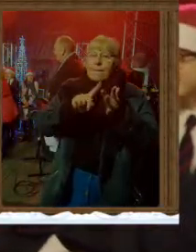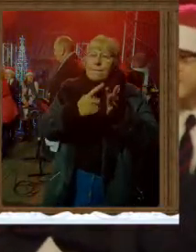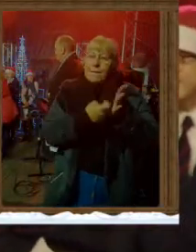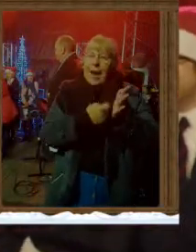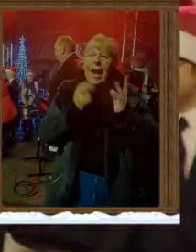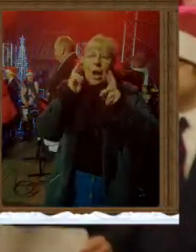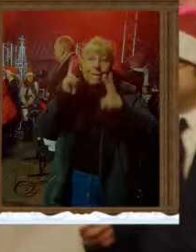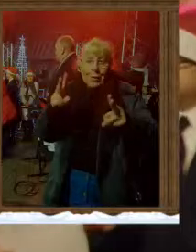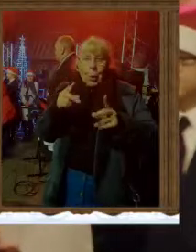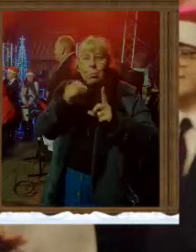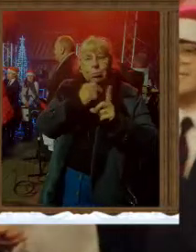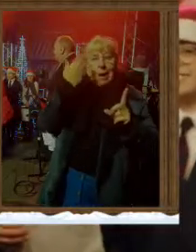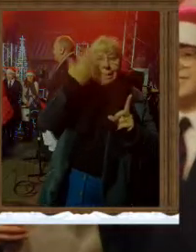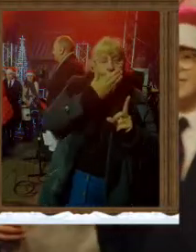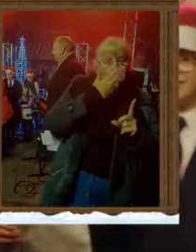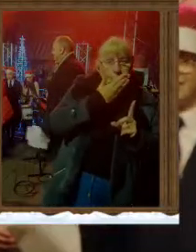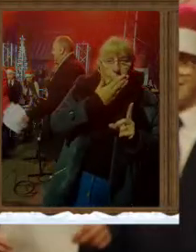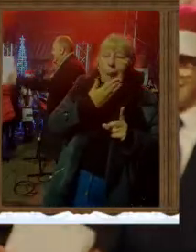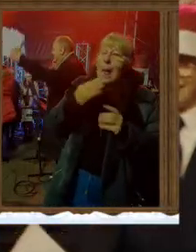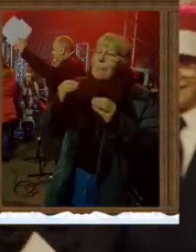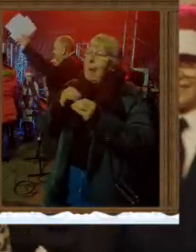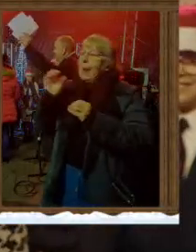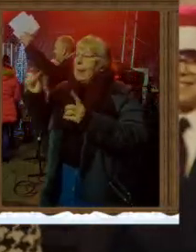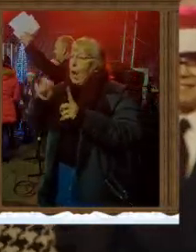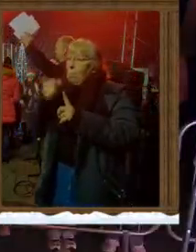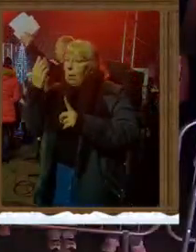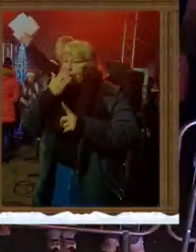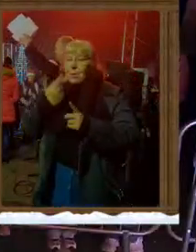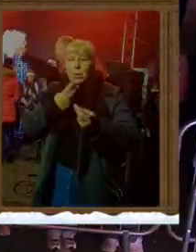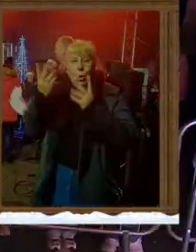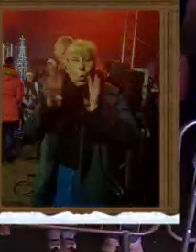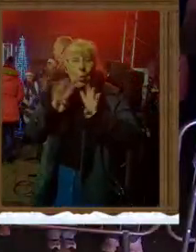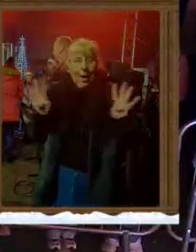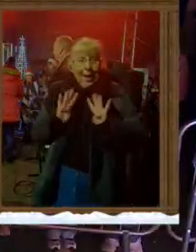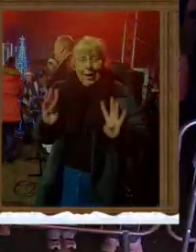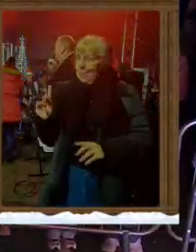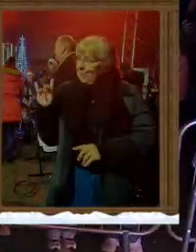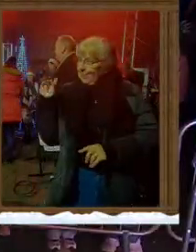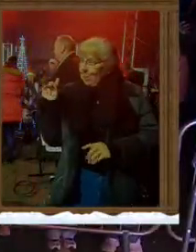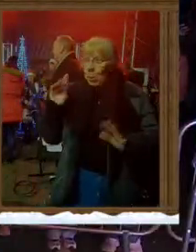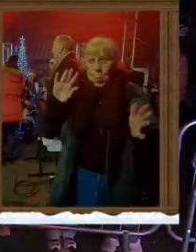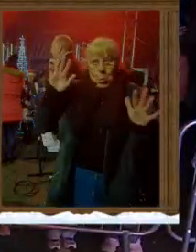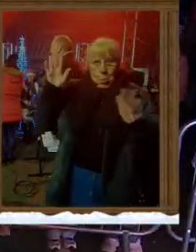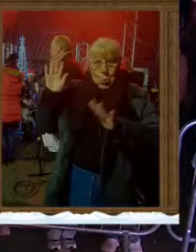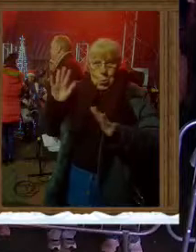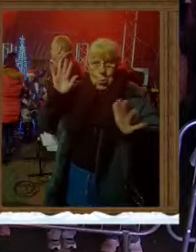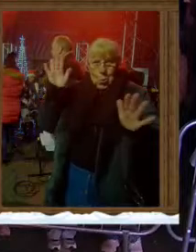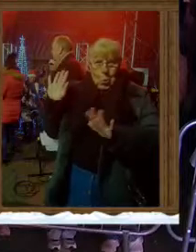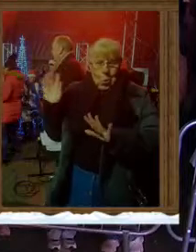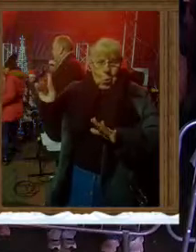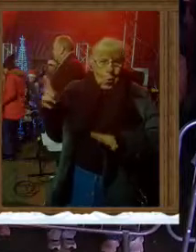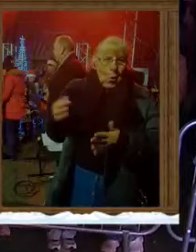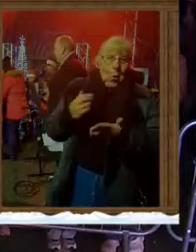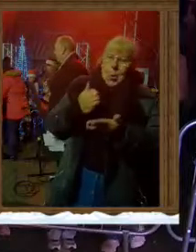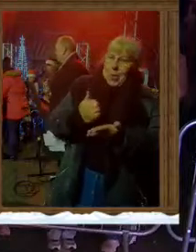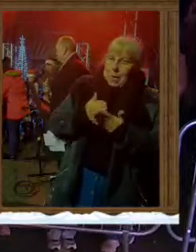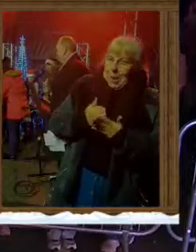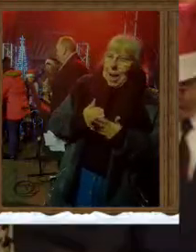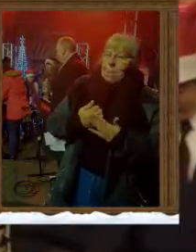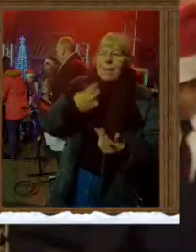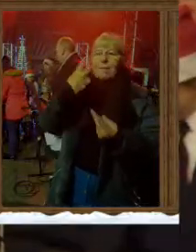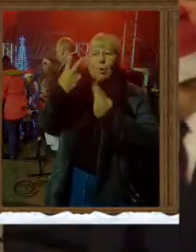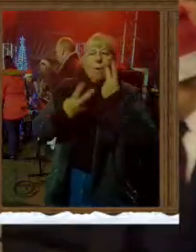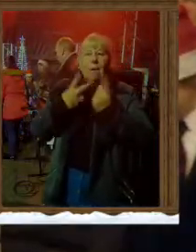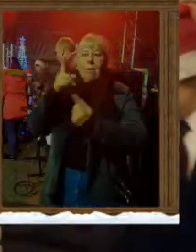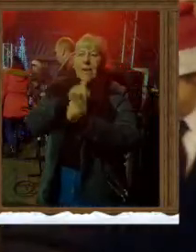Primary School Choir. Give them a big round of applause. And they'll be helping accompany tonight's carol